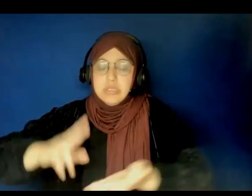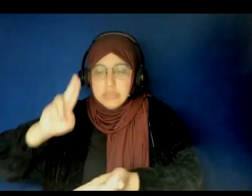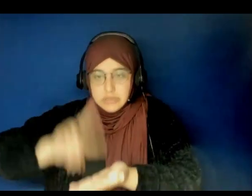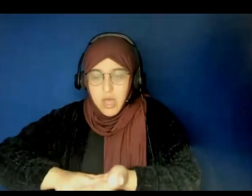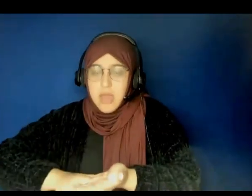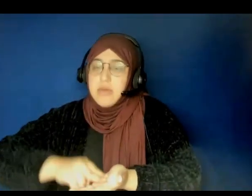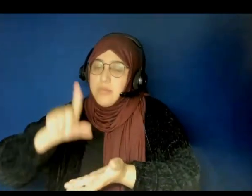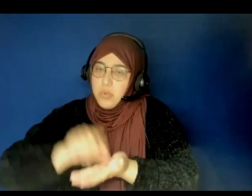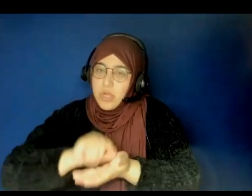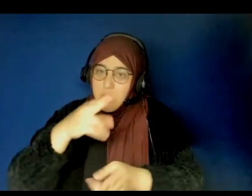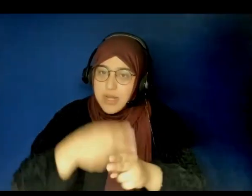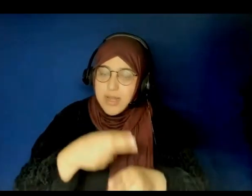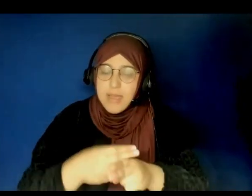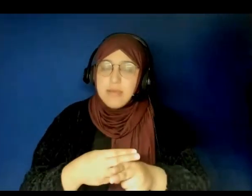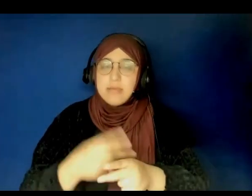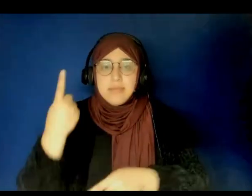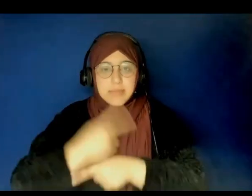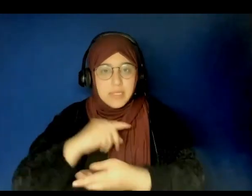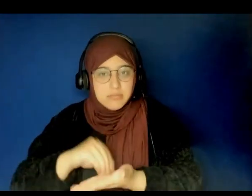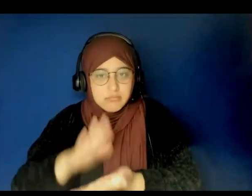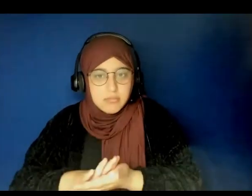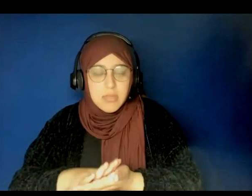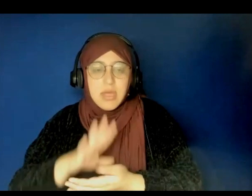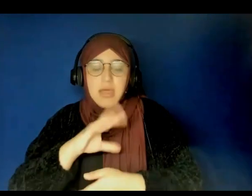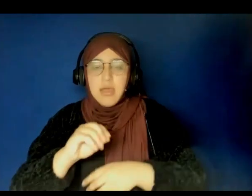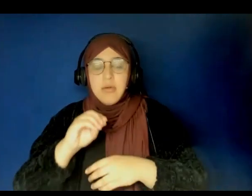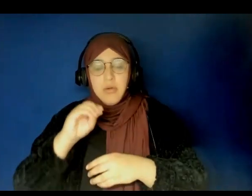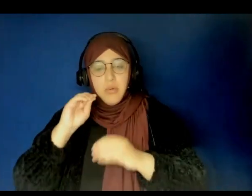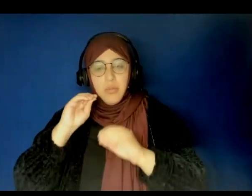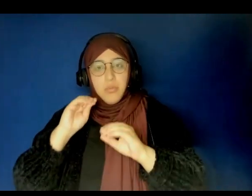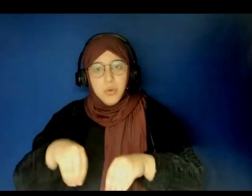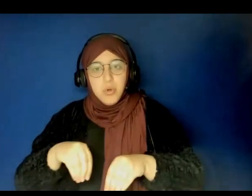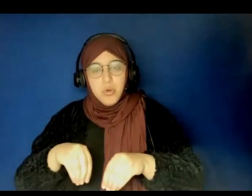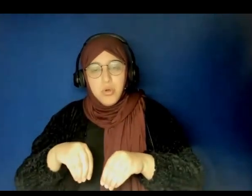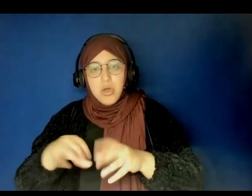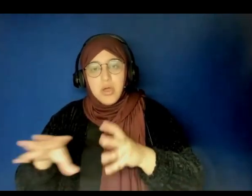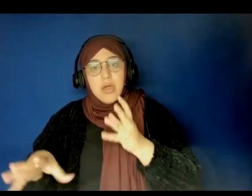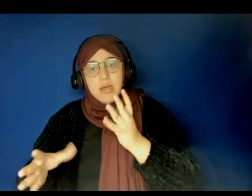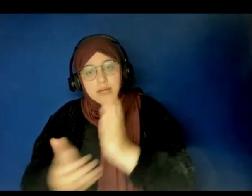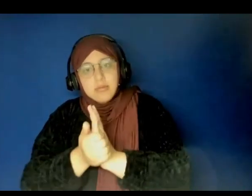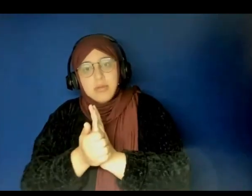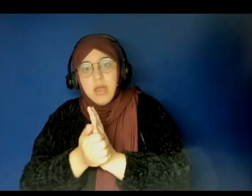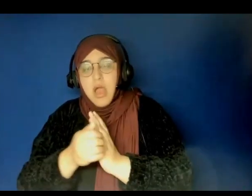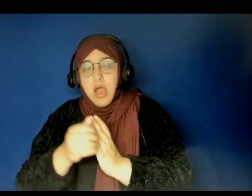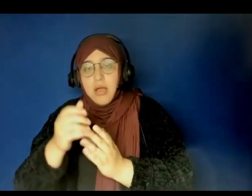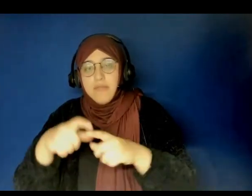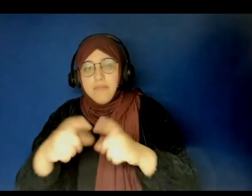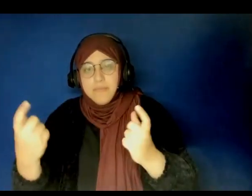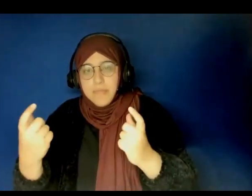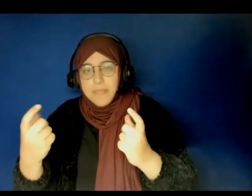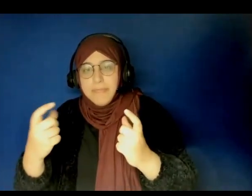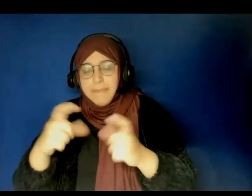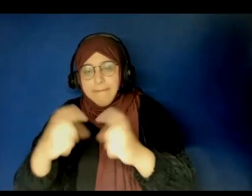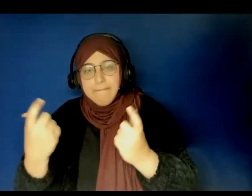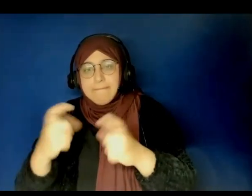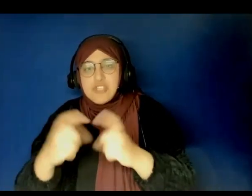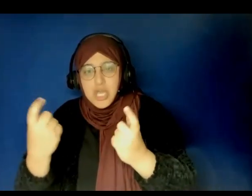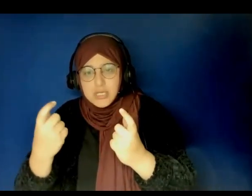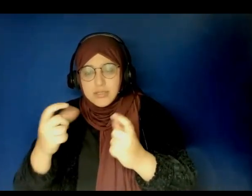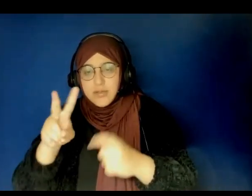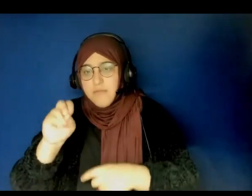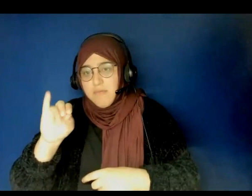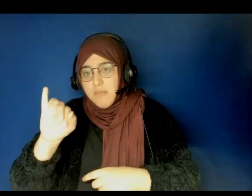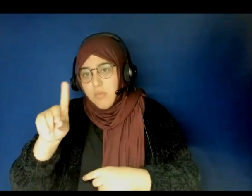it, and then put a copy of a voided check that you've signed with that. If you pass away that